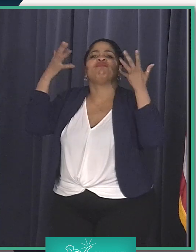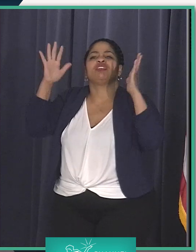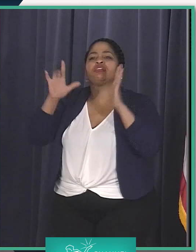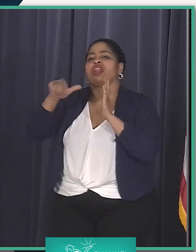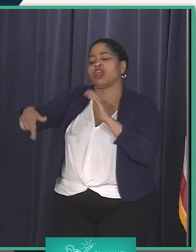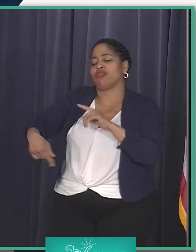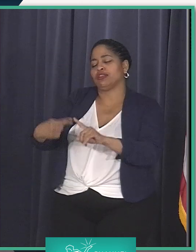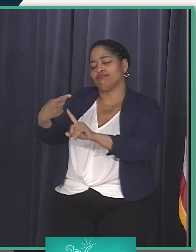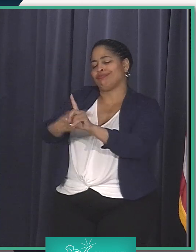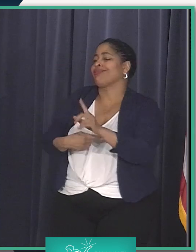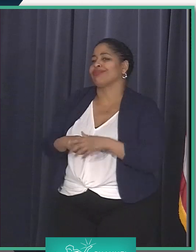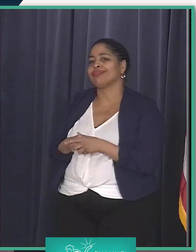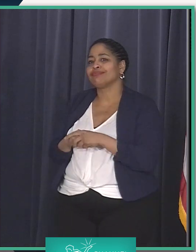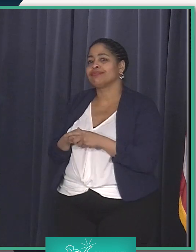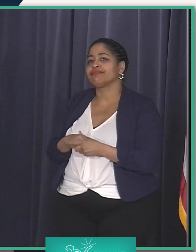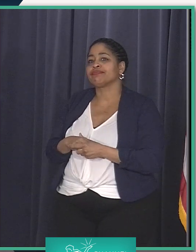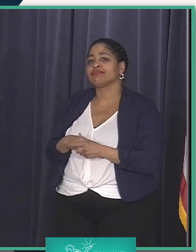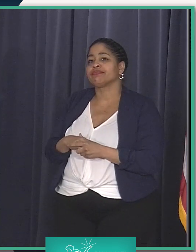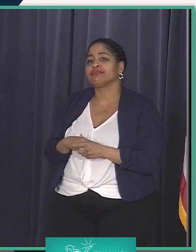later this month.